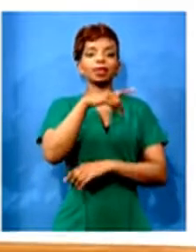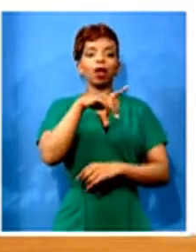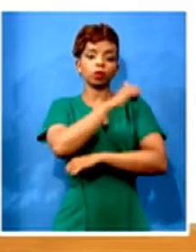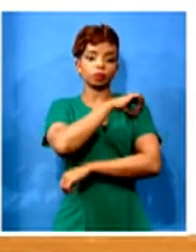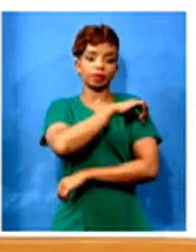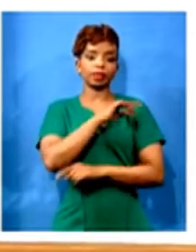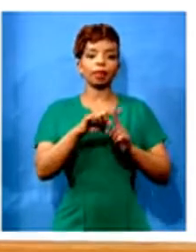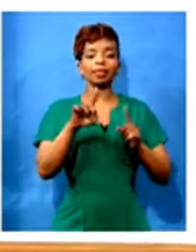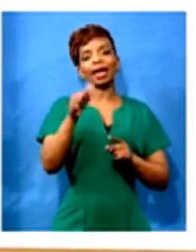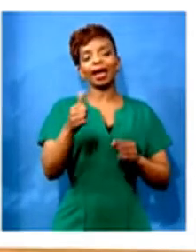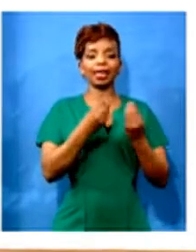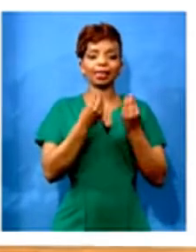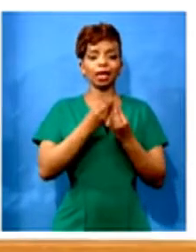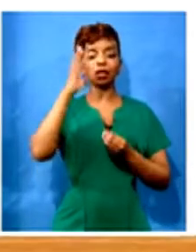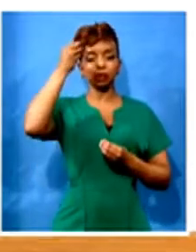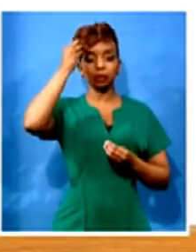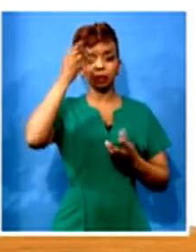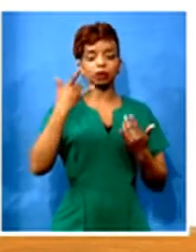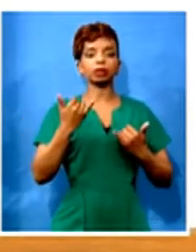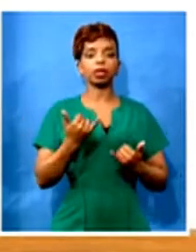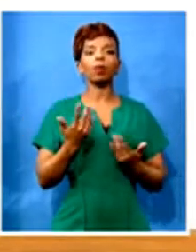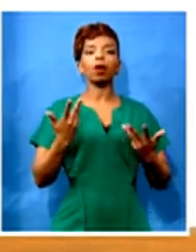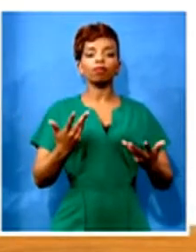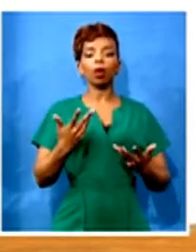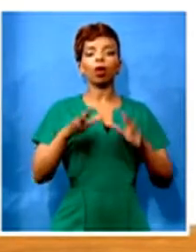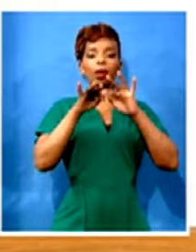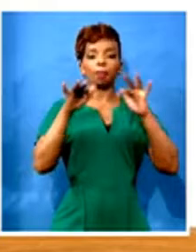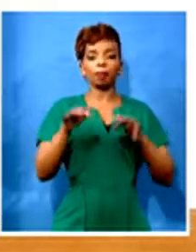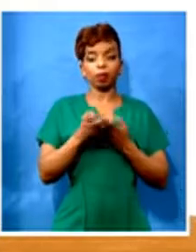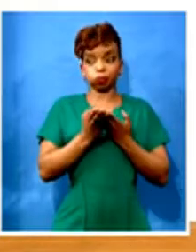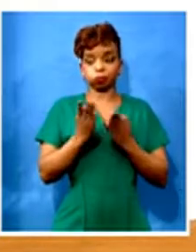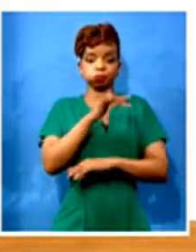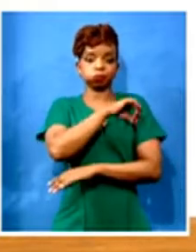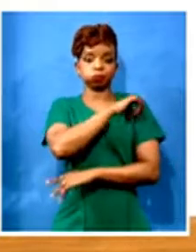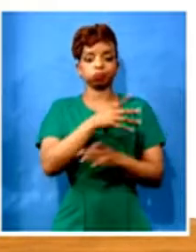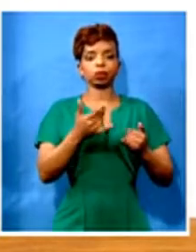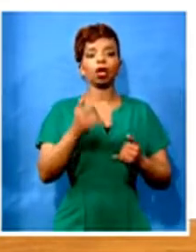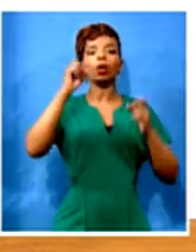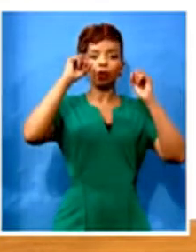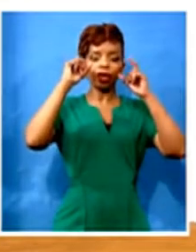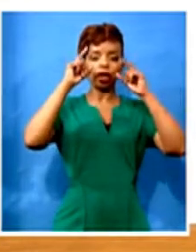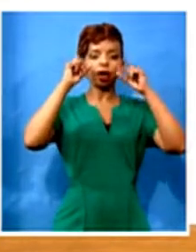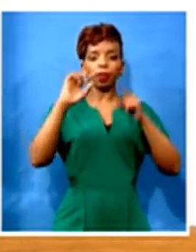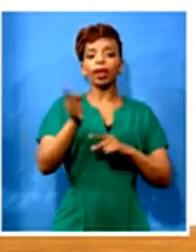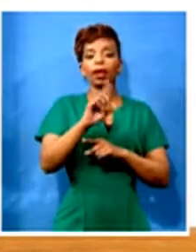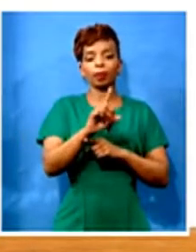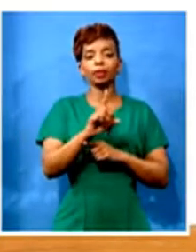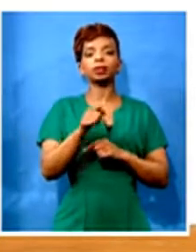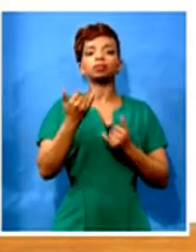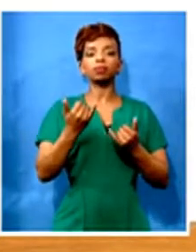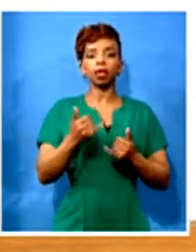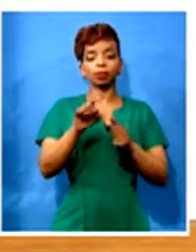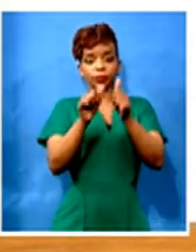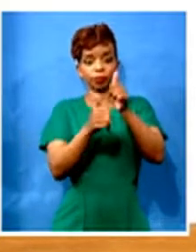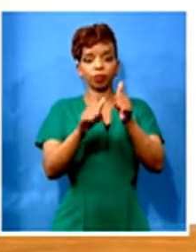of hospitals here is that we are aware that the Deputy Public Protector is actually going to be visiting hospitals in the Eastern Cape and in the